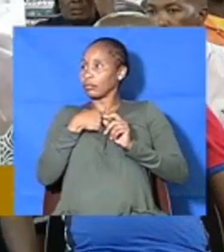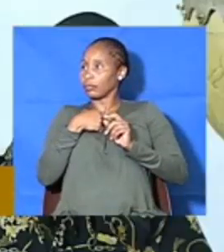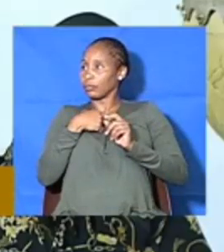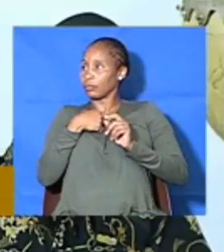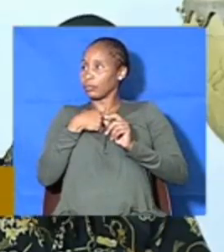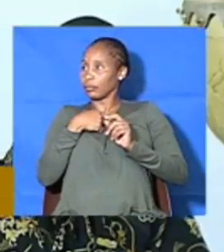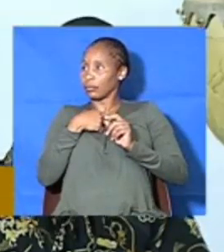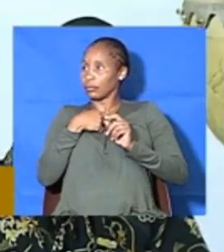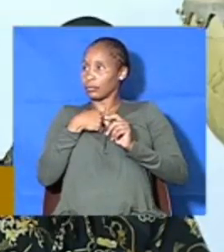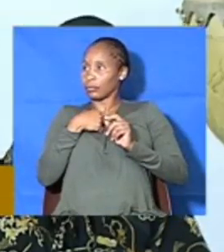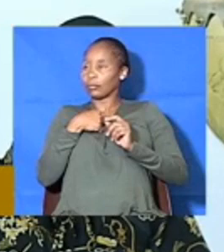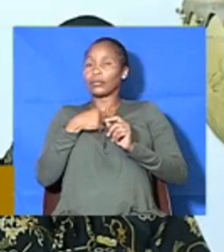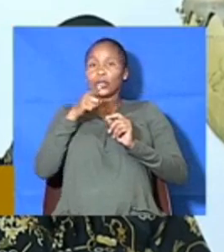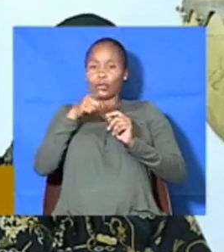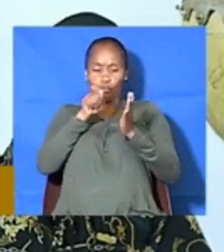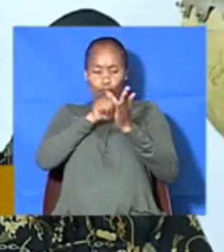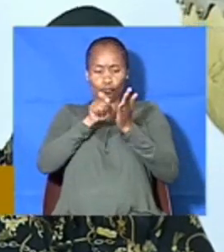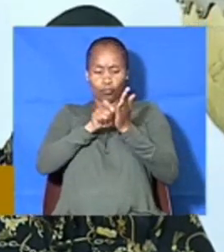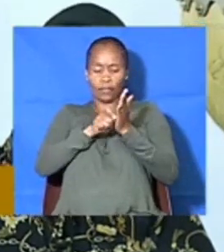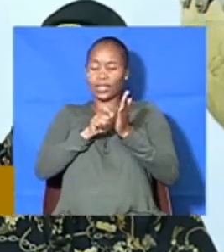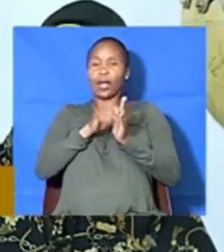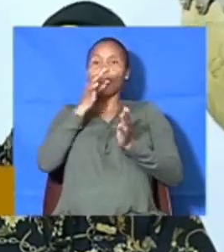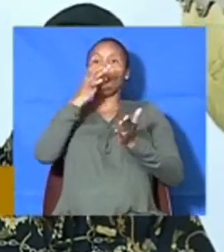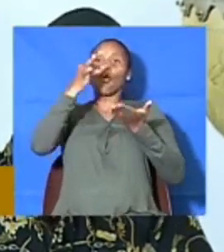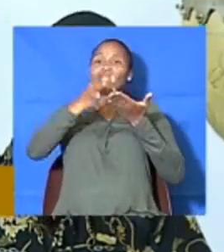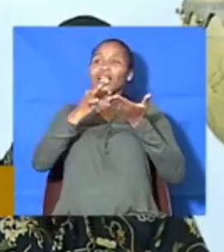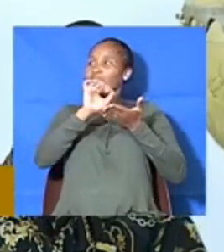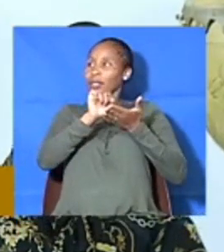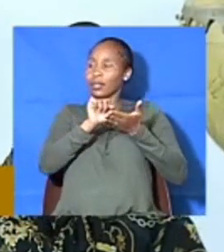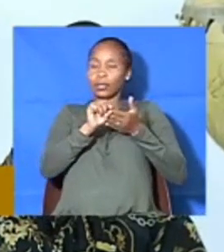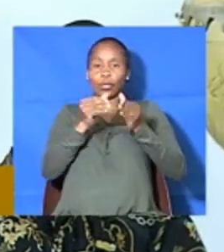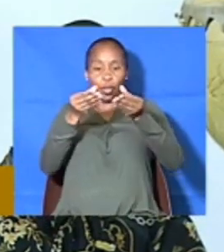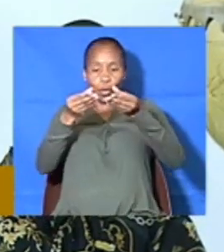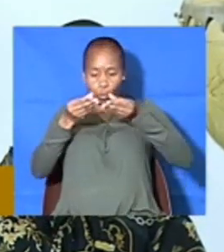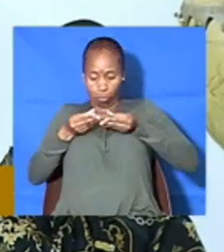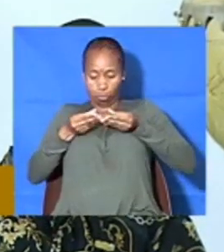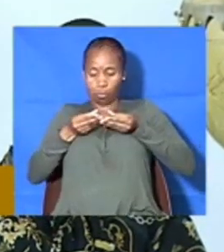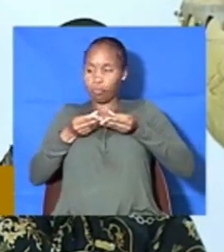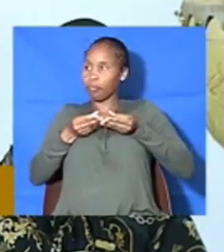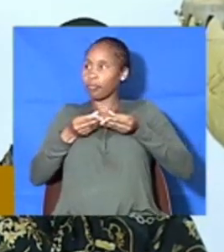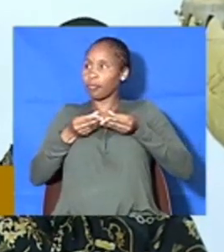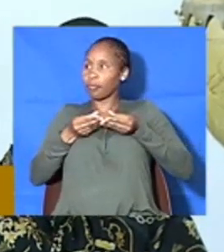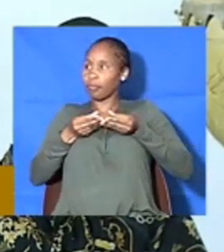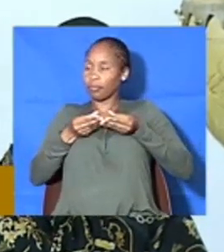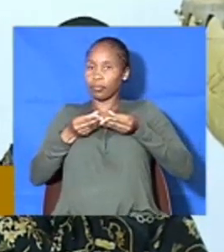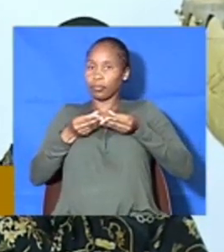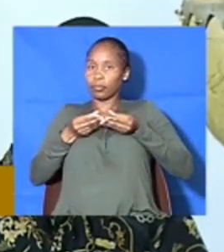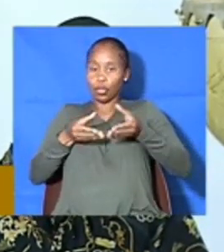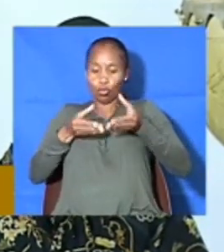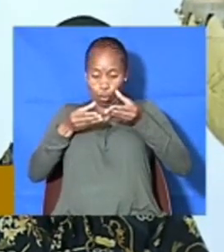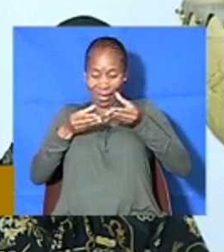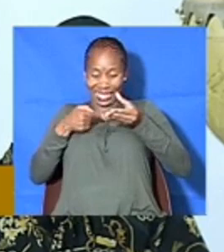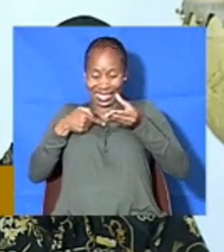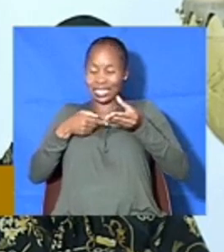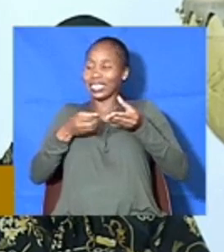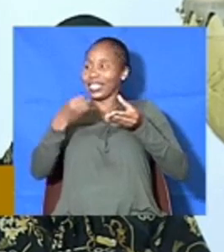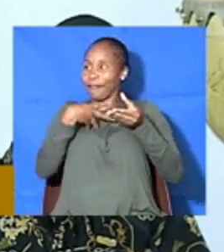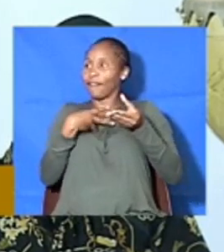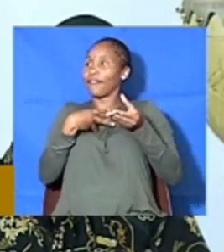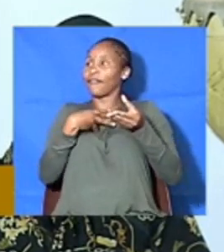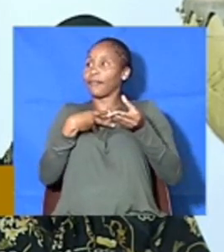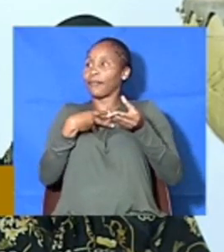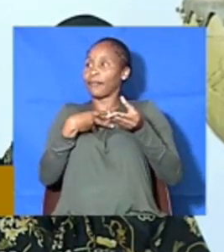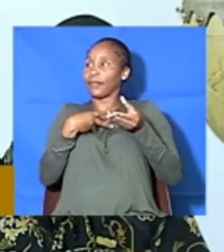have, maybe they might not be for the NHI. I'm a fellow. Kitlo butisa gore na